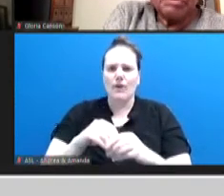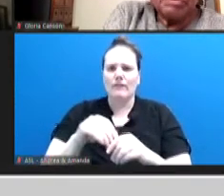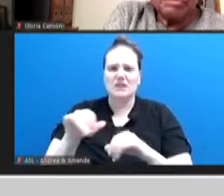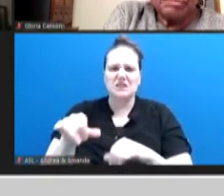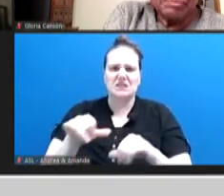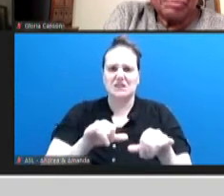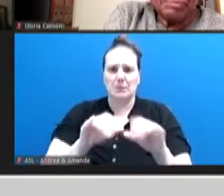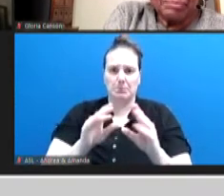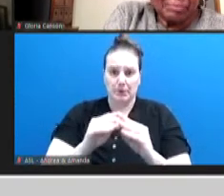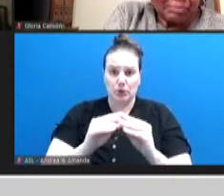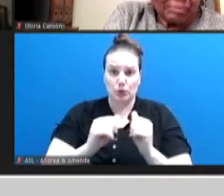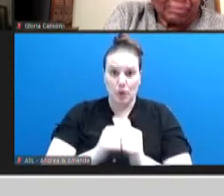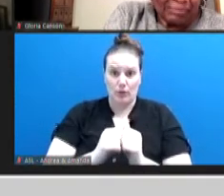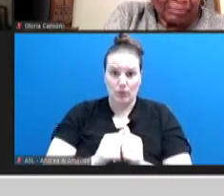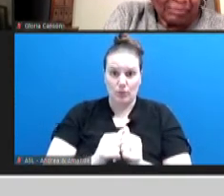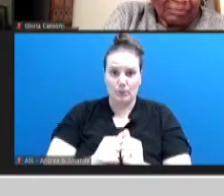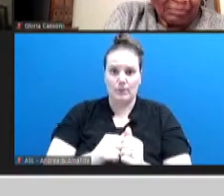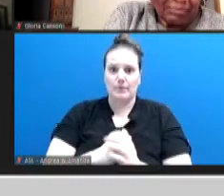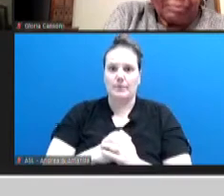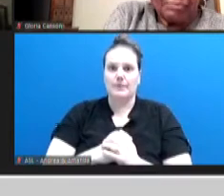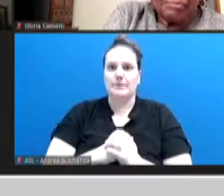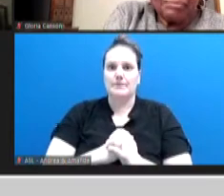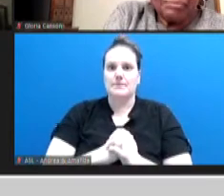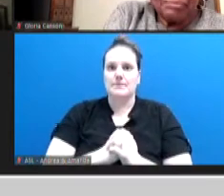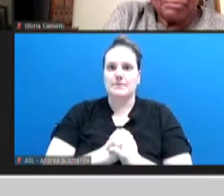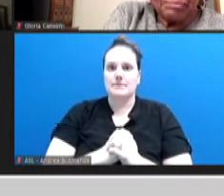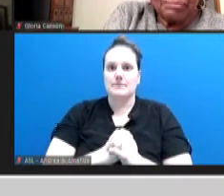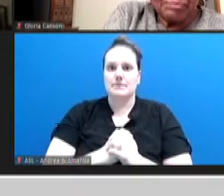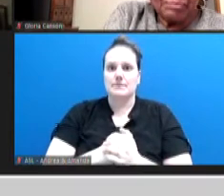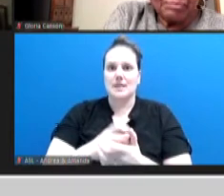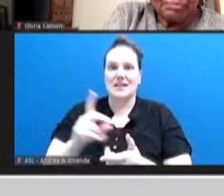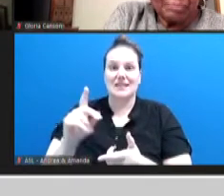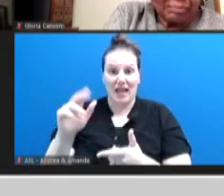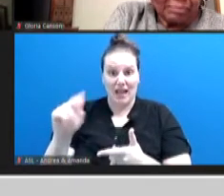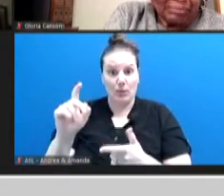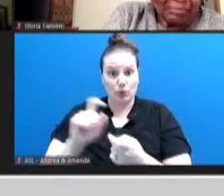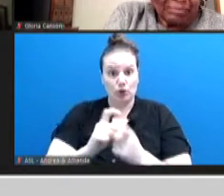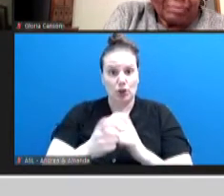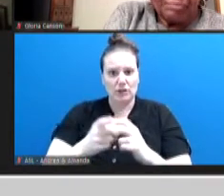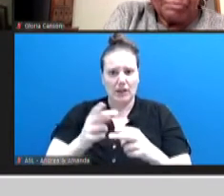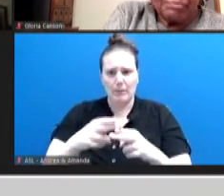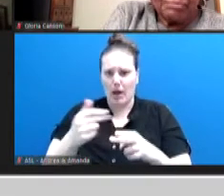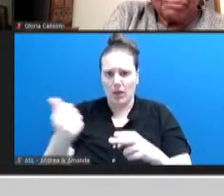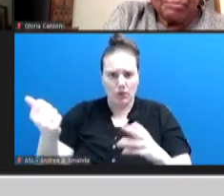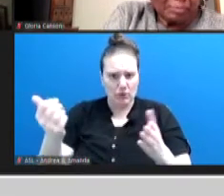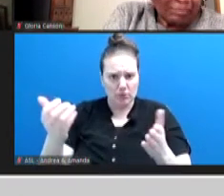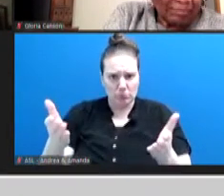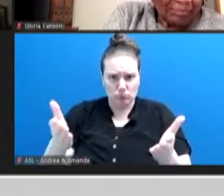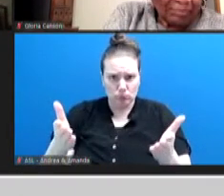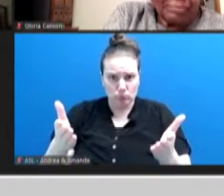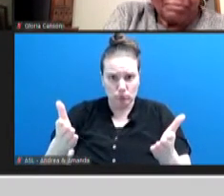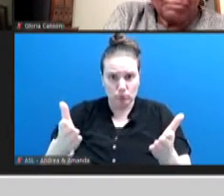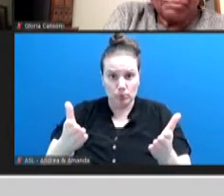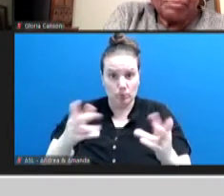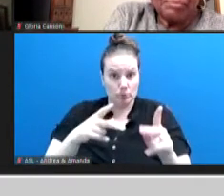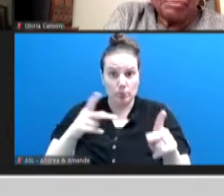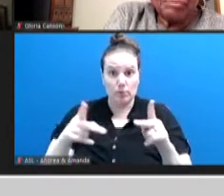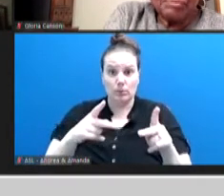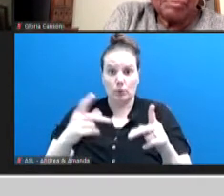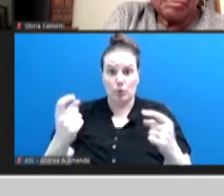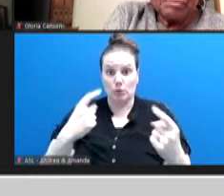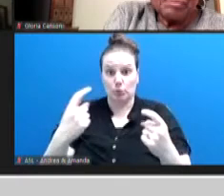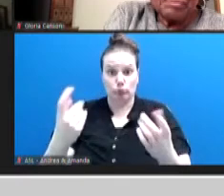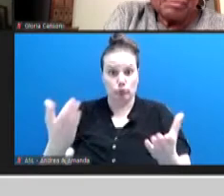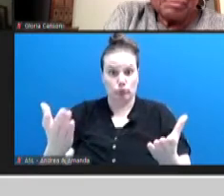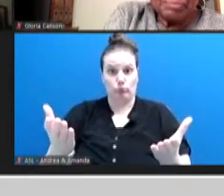together. And thank you, Dan. I will change your name. Is there anything else that people have questions